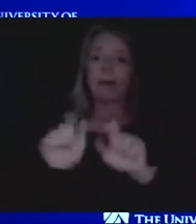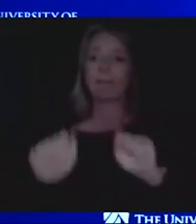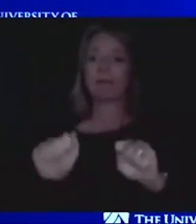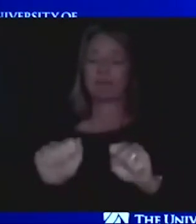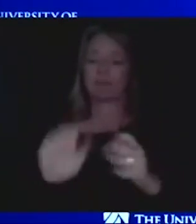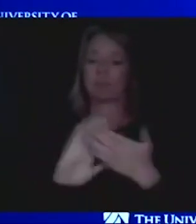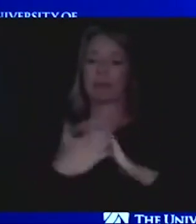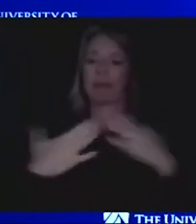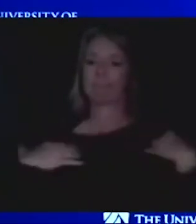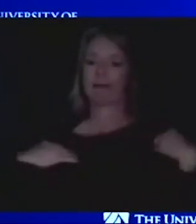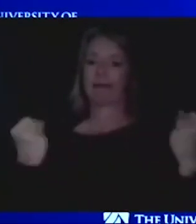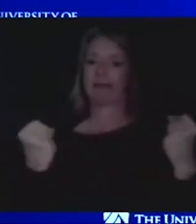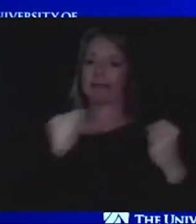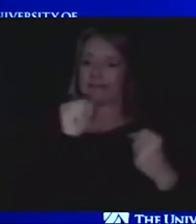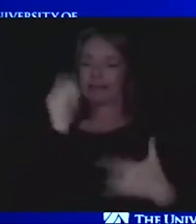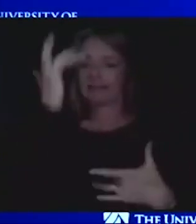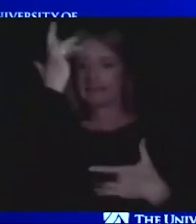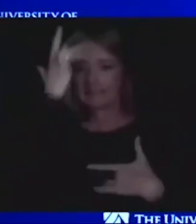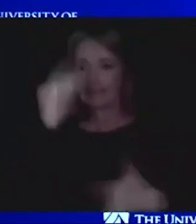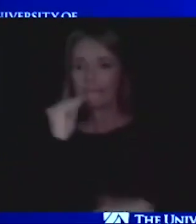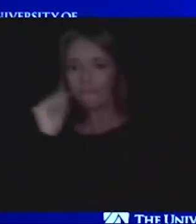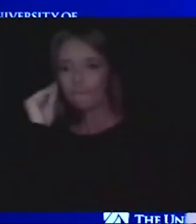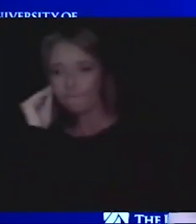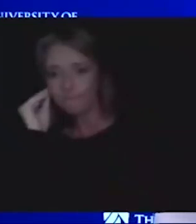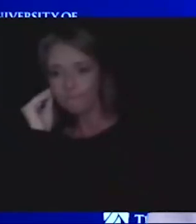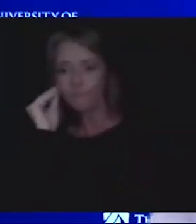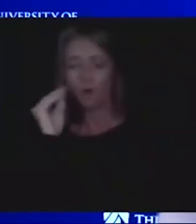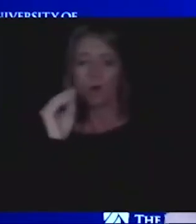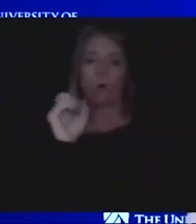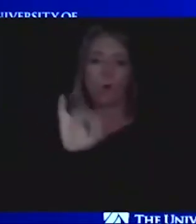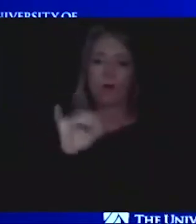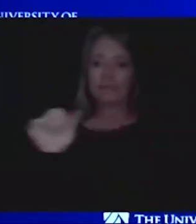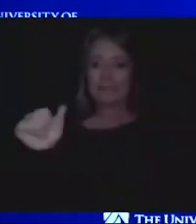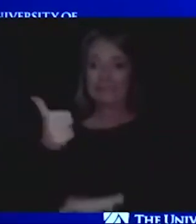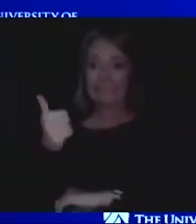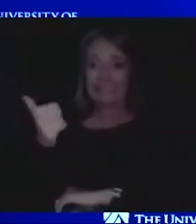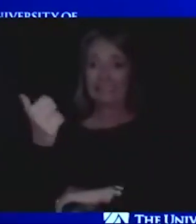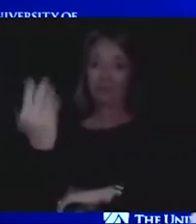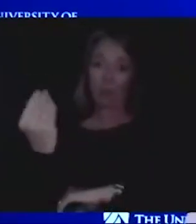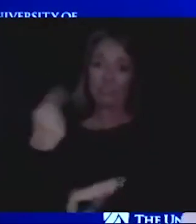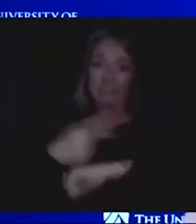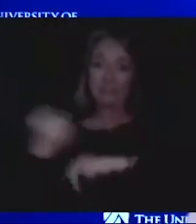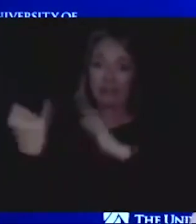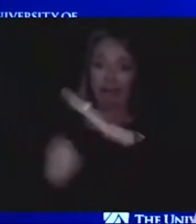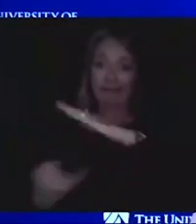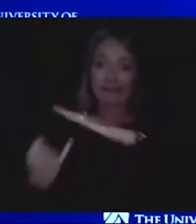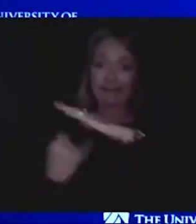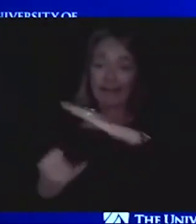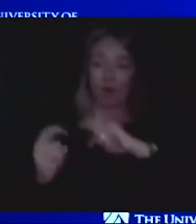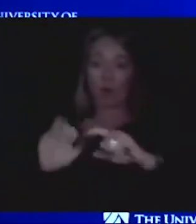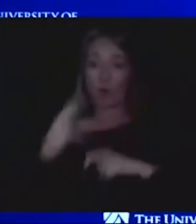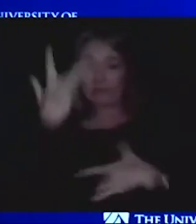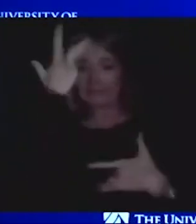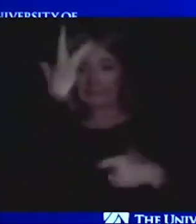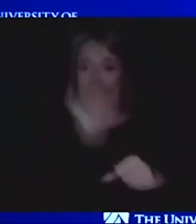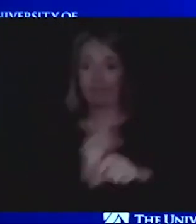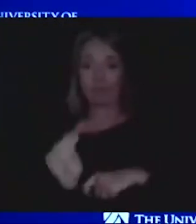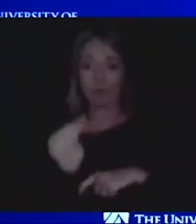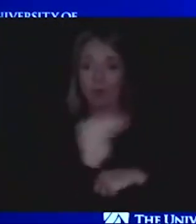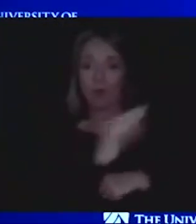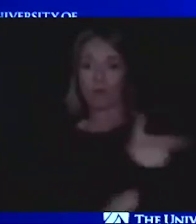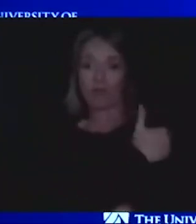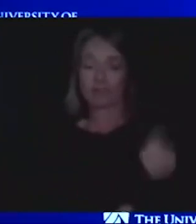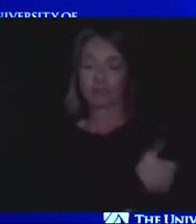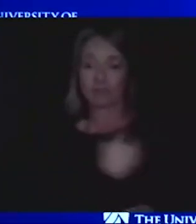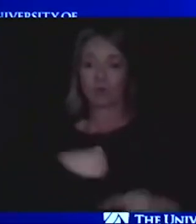sick, either at home and isolated for 10 or 14 days, or being sick enough to go to the hospital. And so when we can use